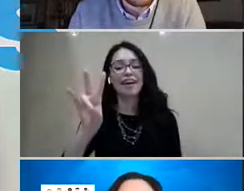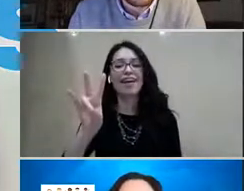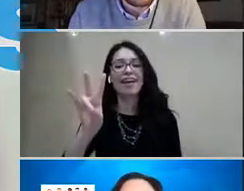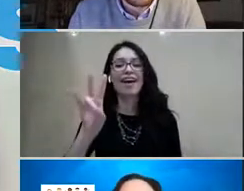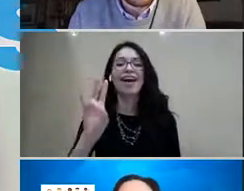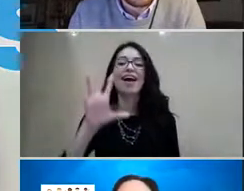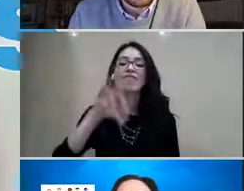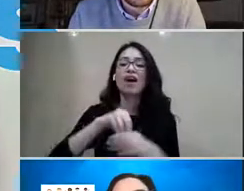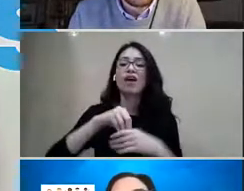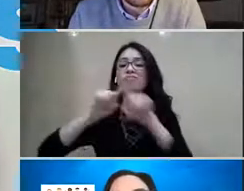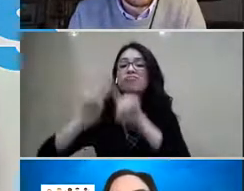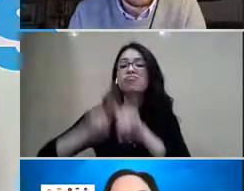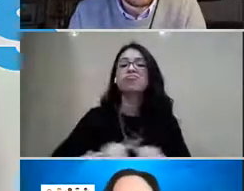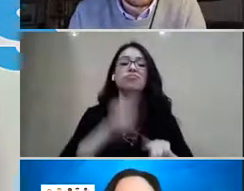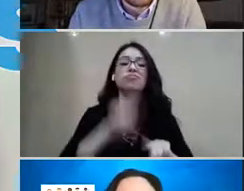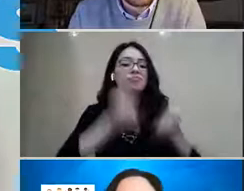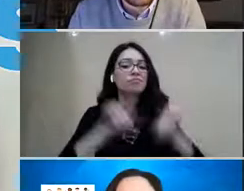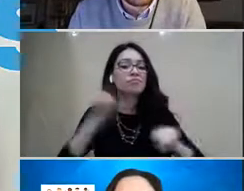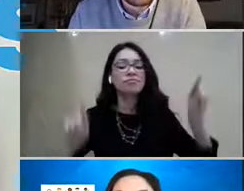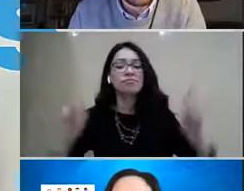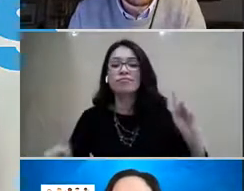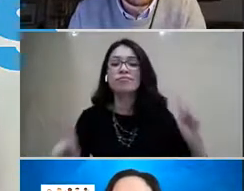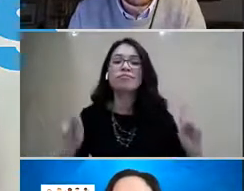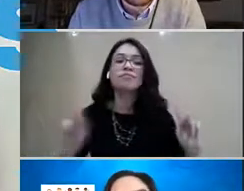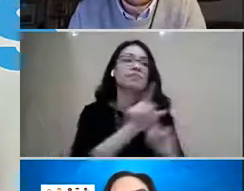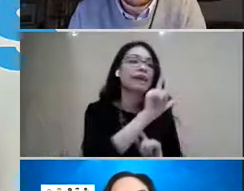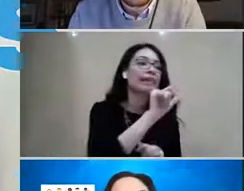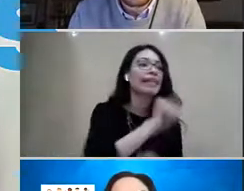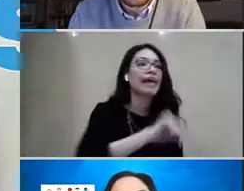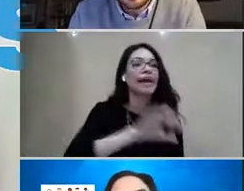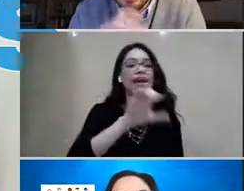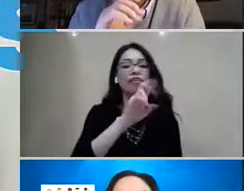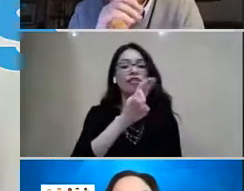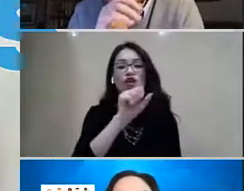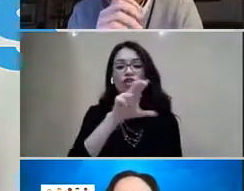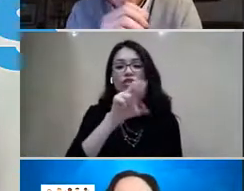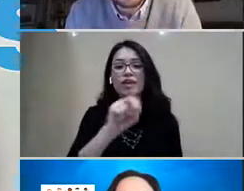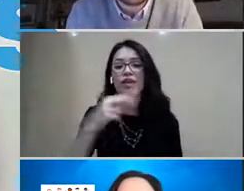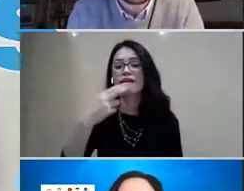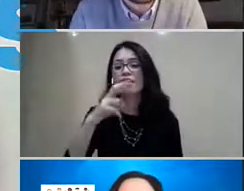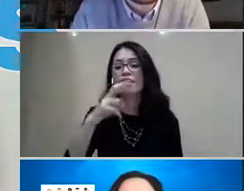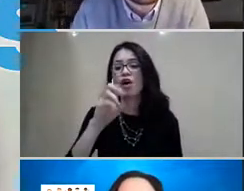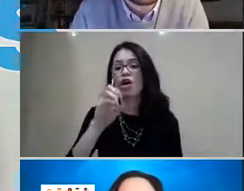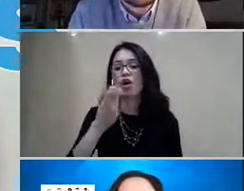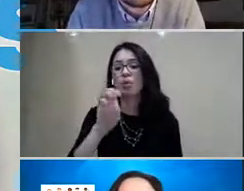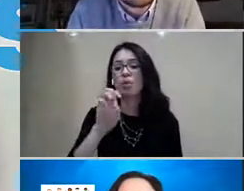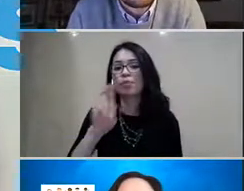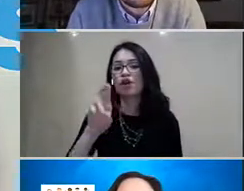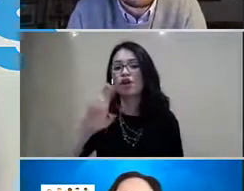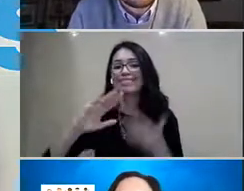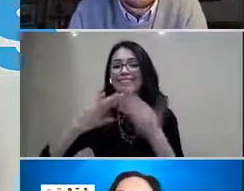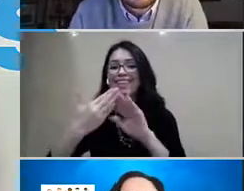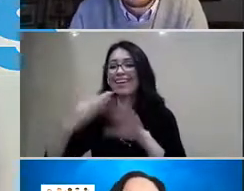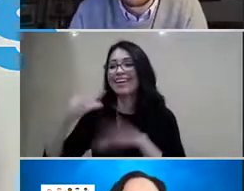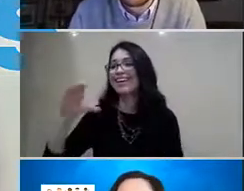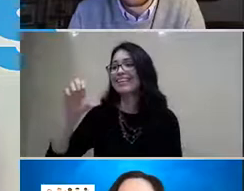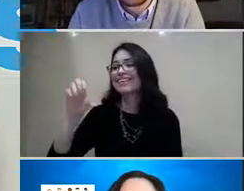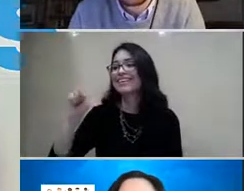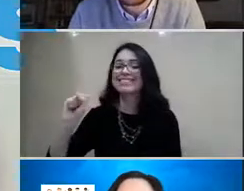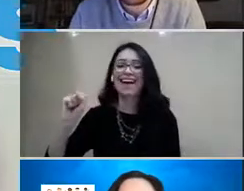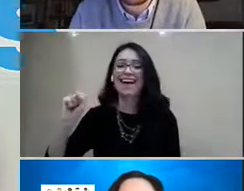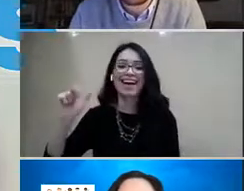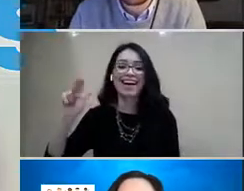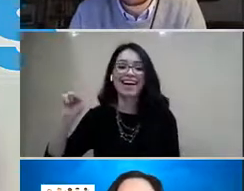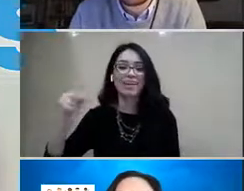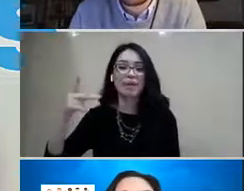LA, Watts, Gardena, Carson, Lomita, Harbor City, Wilmington, and San Pedro. As diverse as our